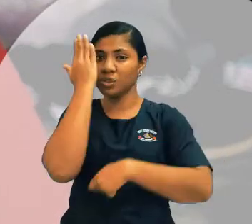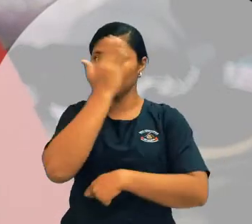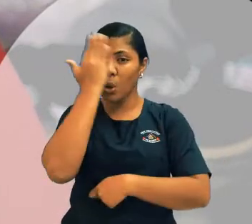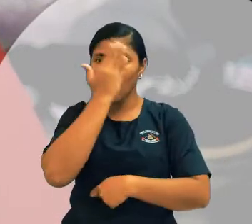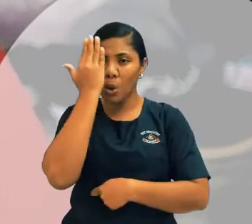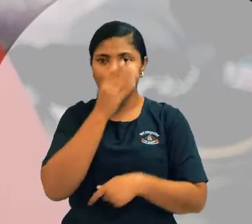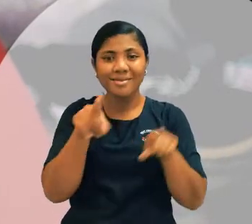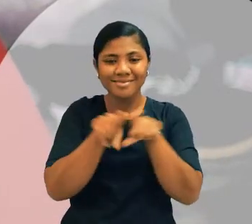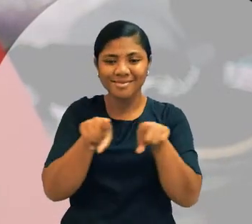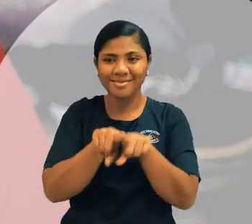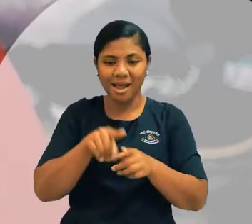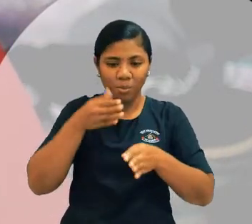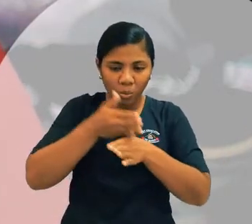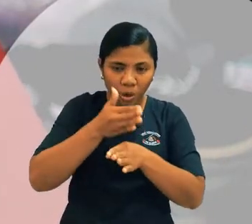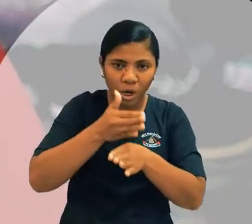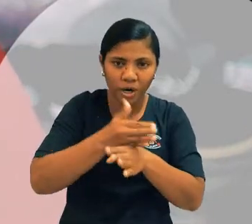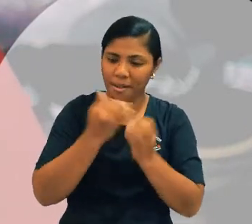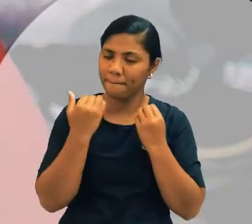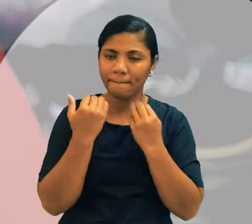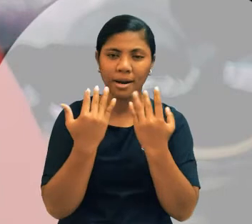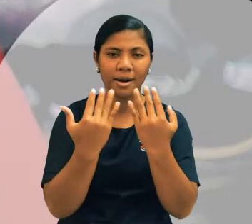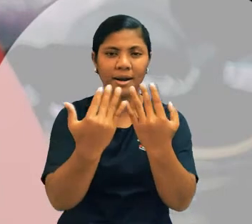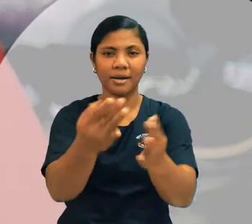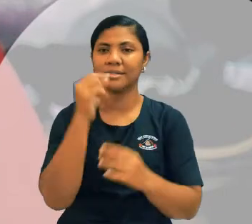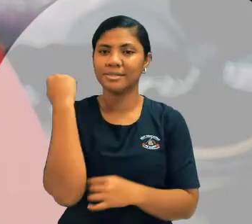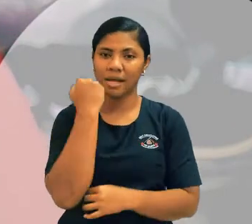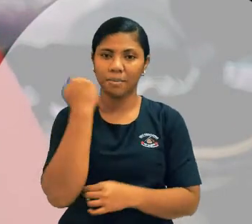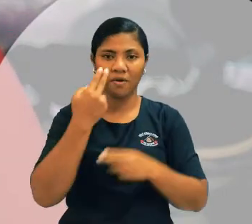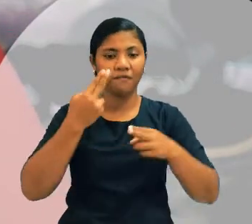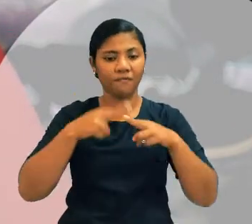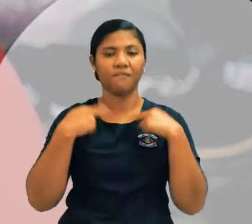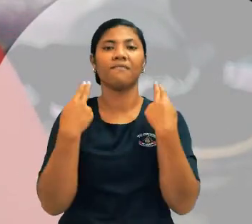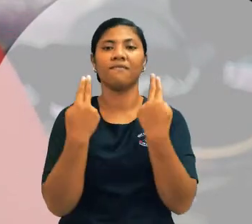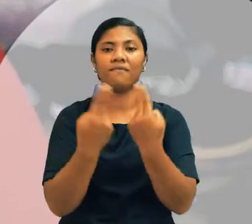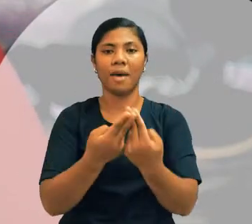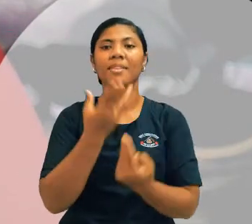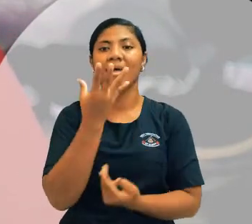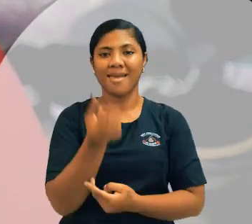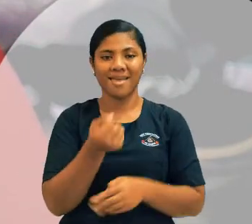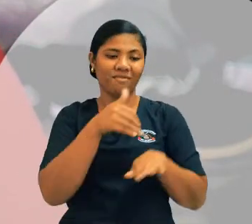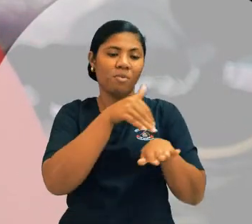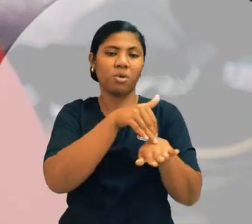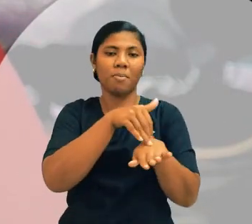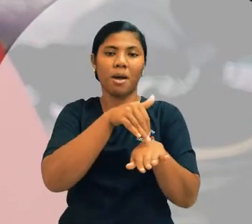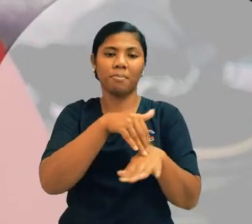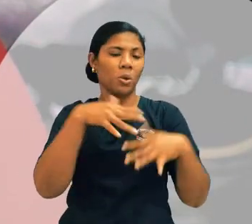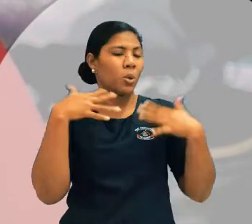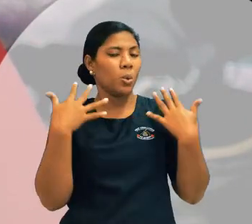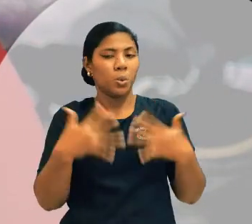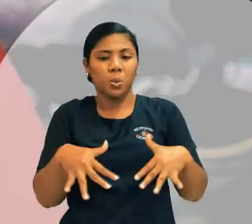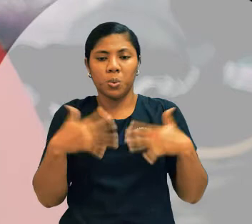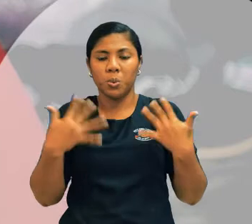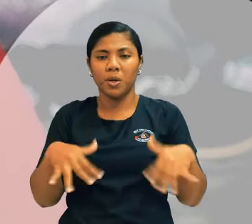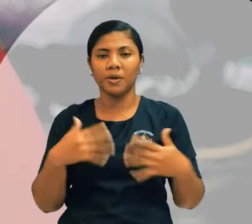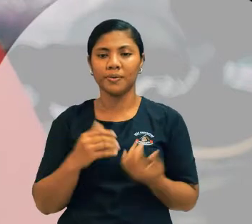to have difficulties of money because of our less working hours.